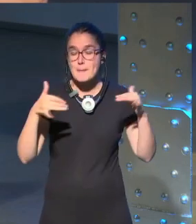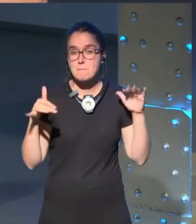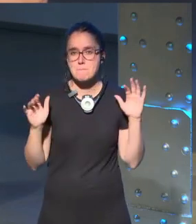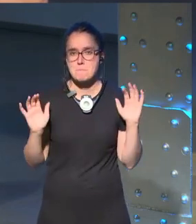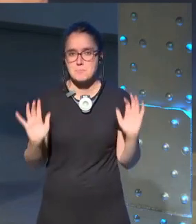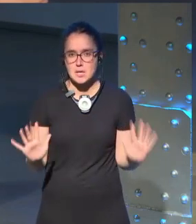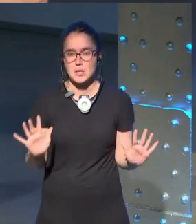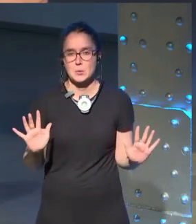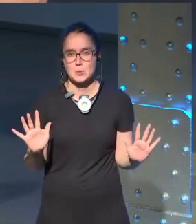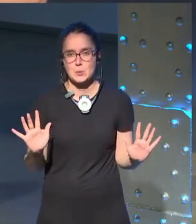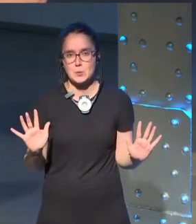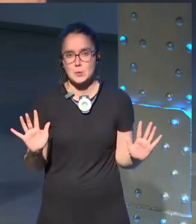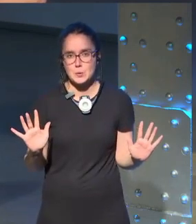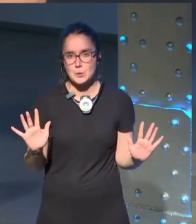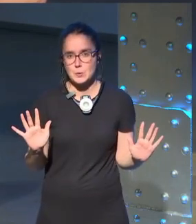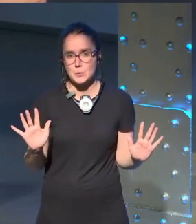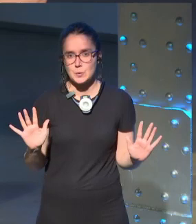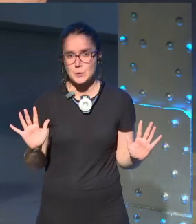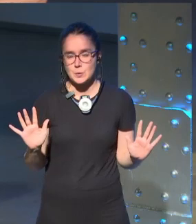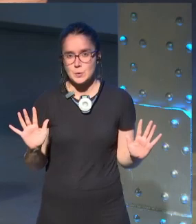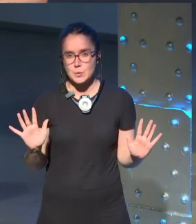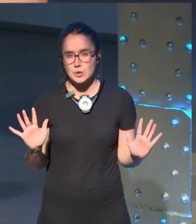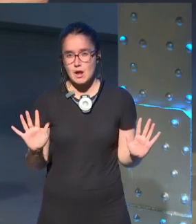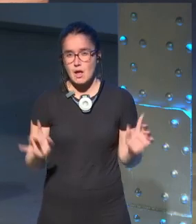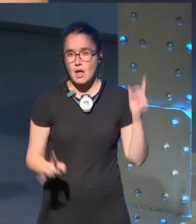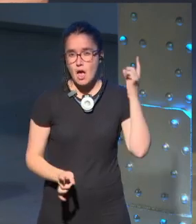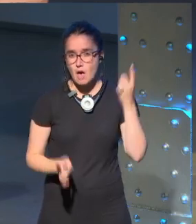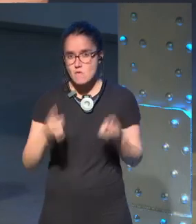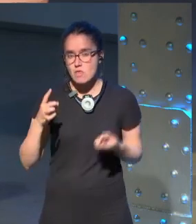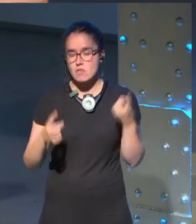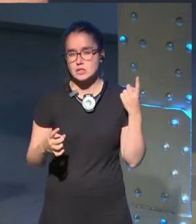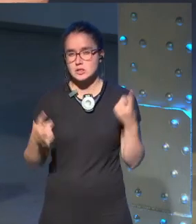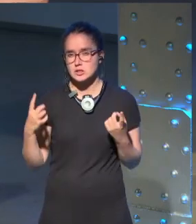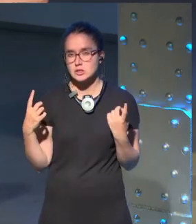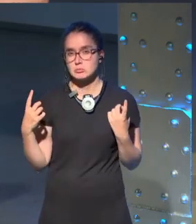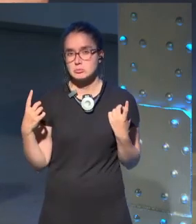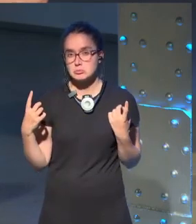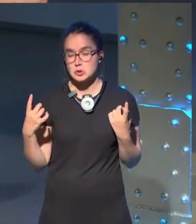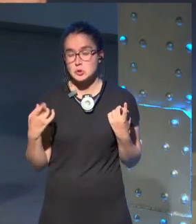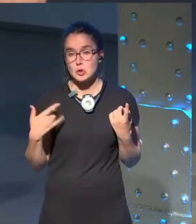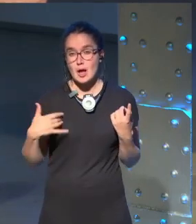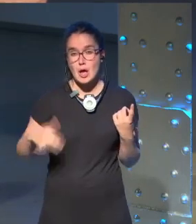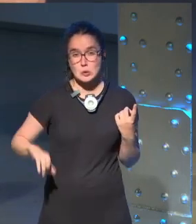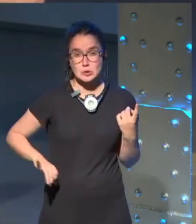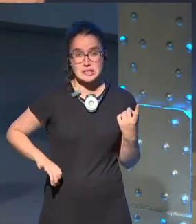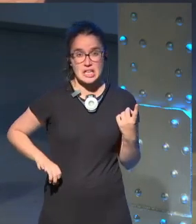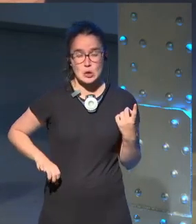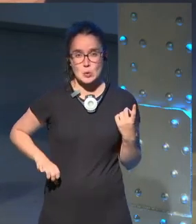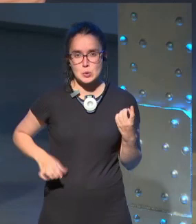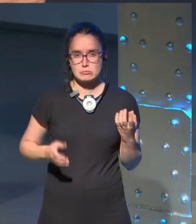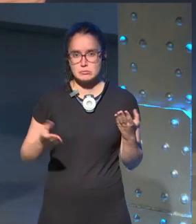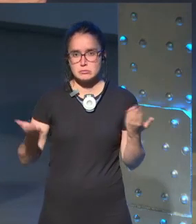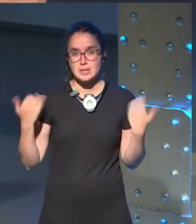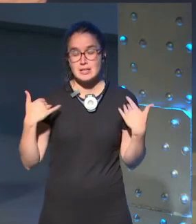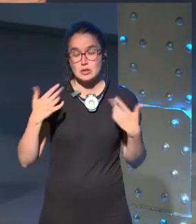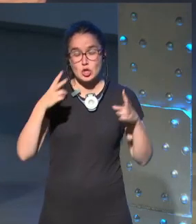but. And I've, occasionally I will ask him about, is this the right word for this or that? But boy, you